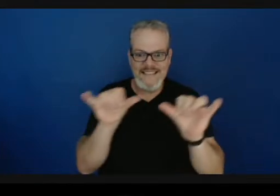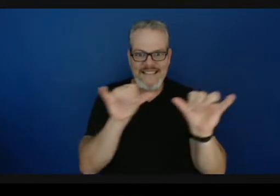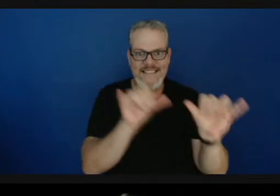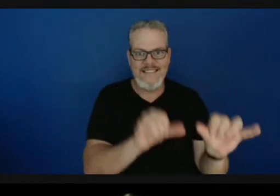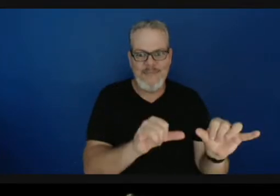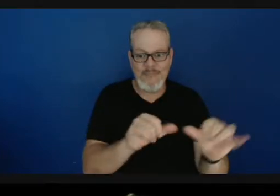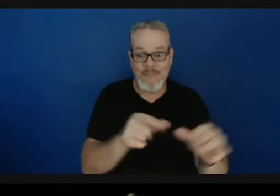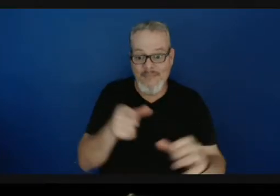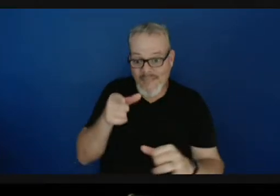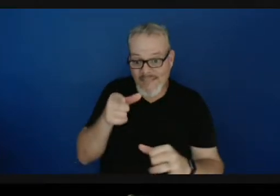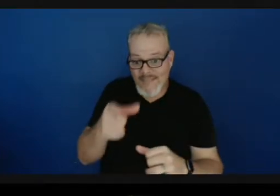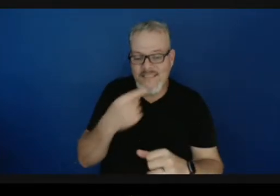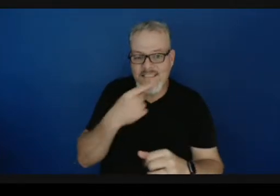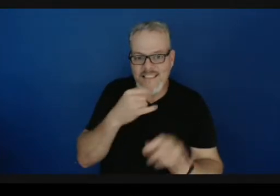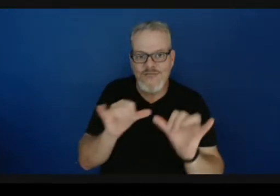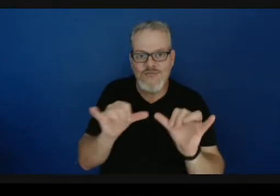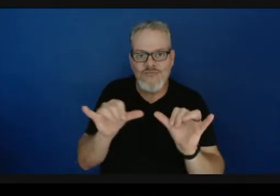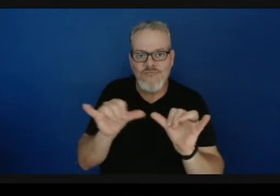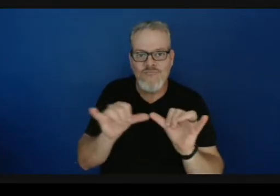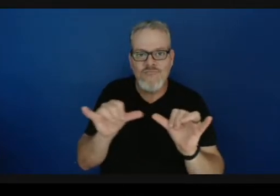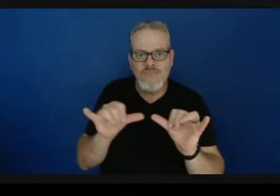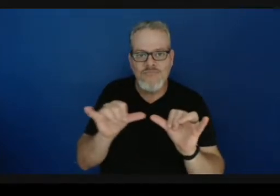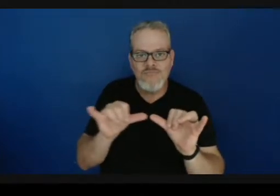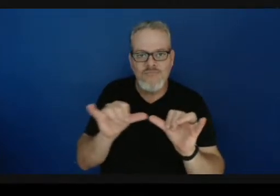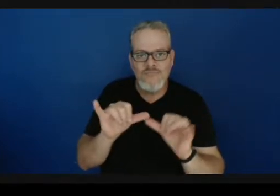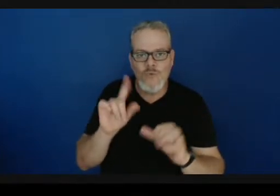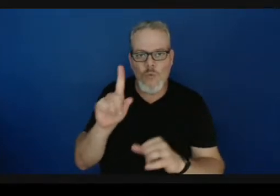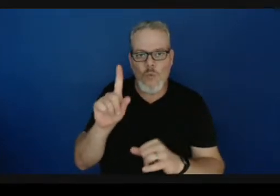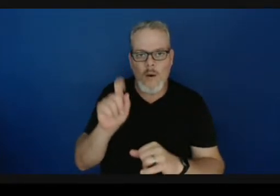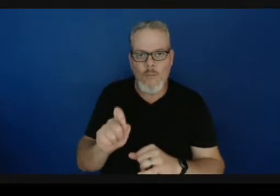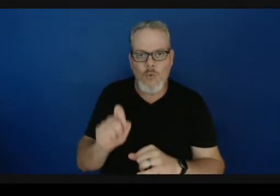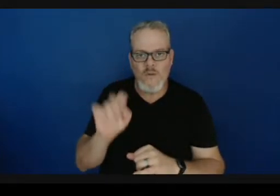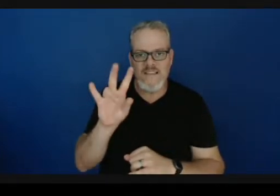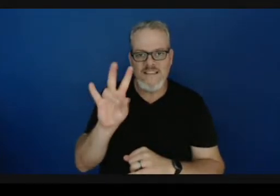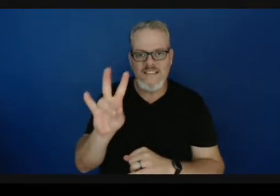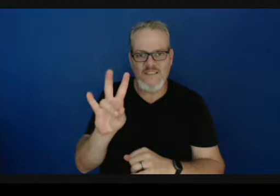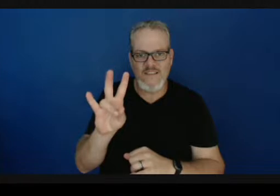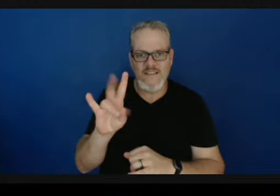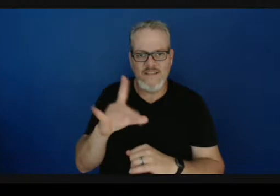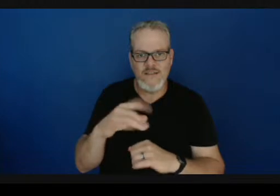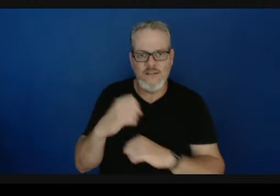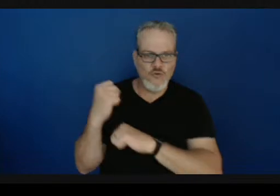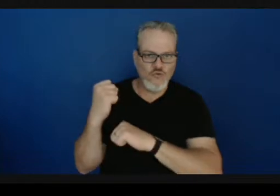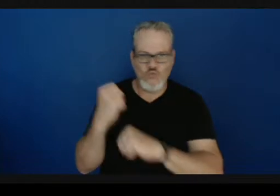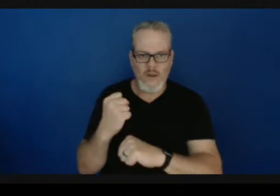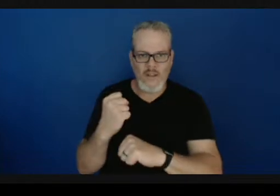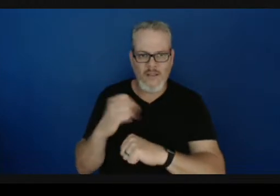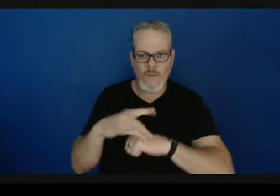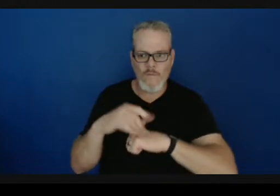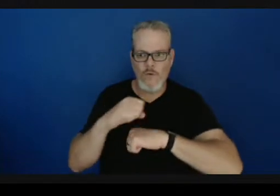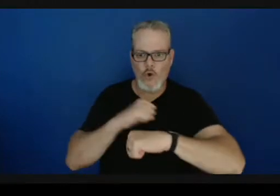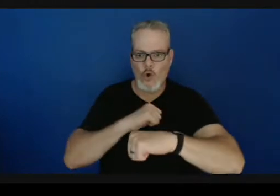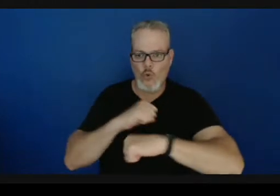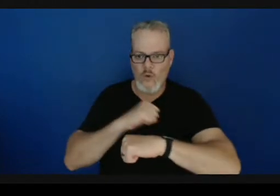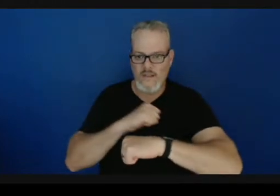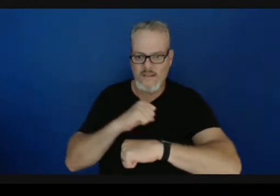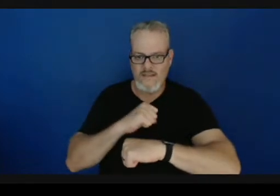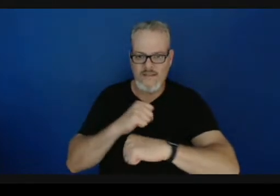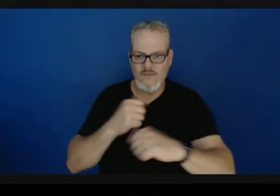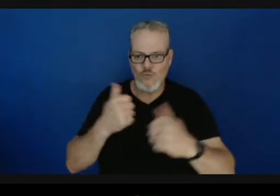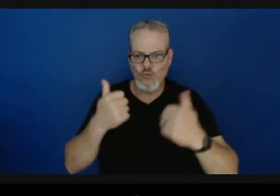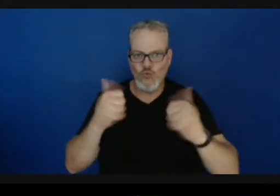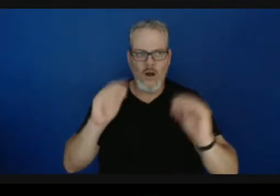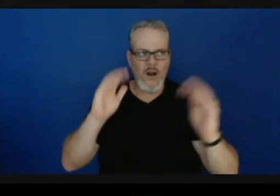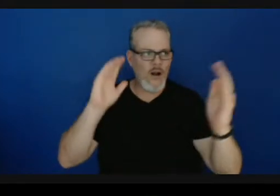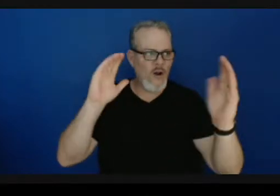than 1.7. That's the best we can do nowadays to try to match the data to be equivalent from then to